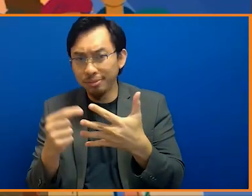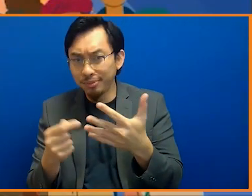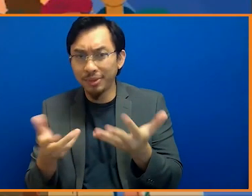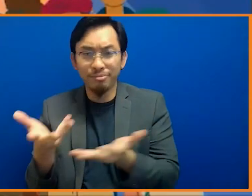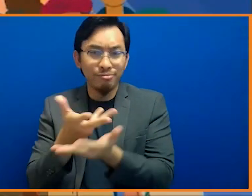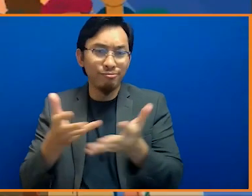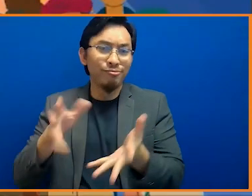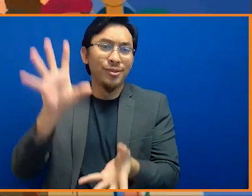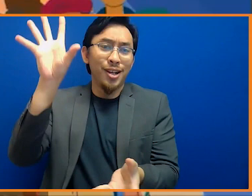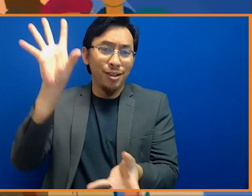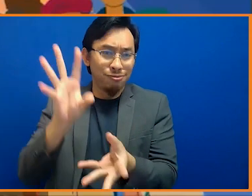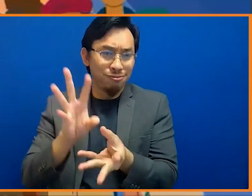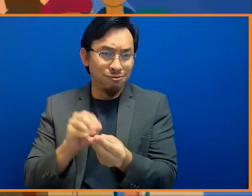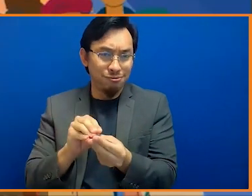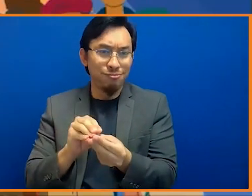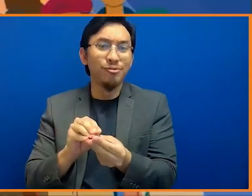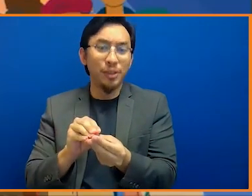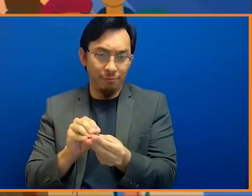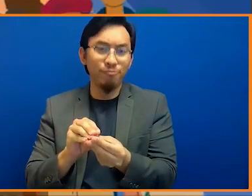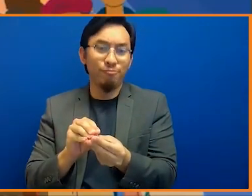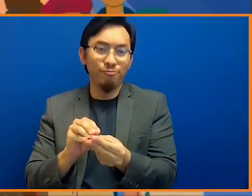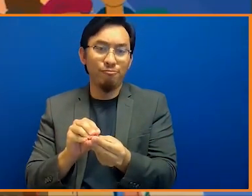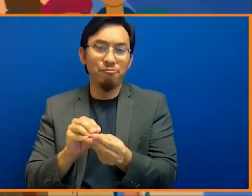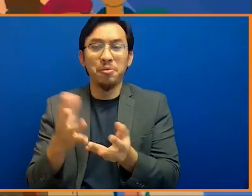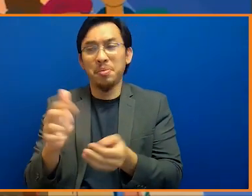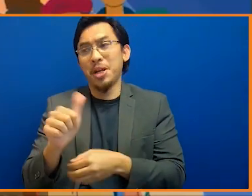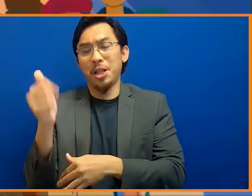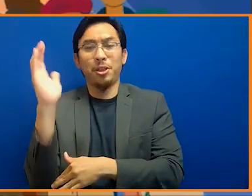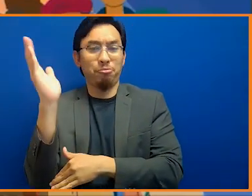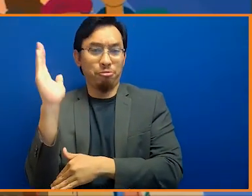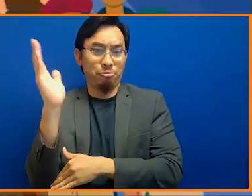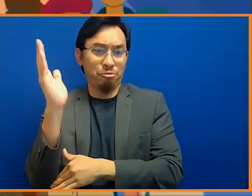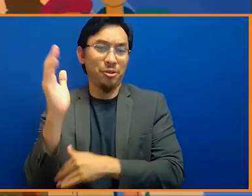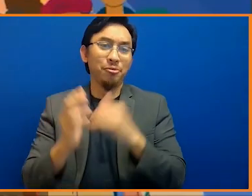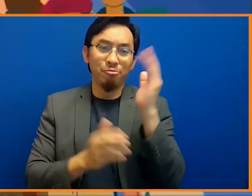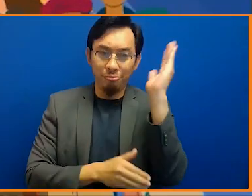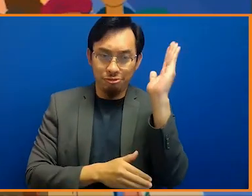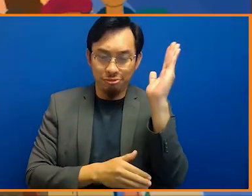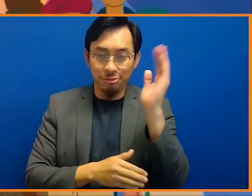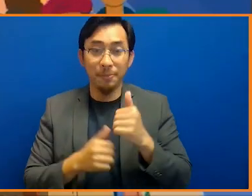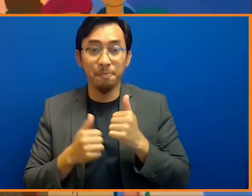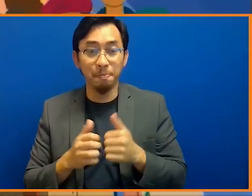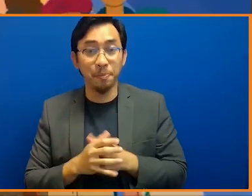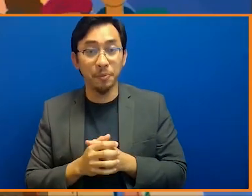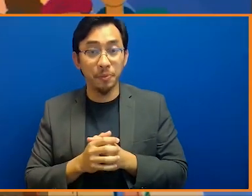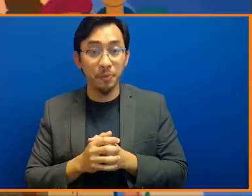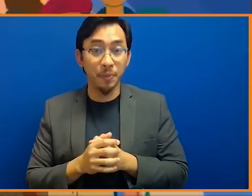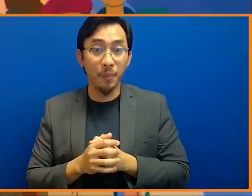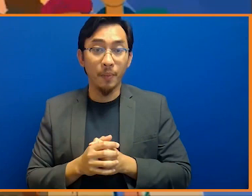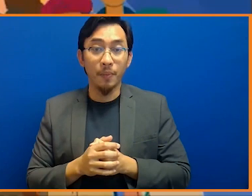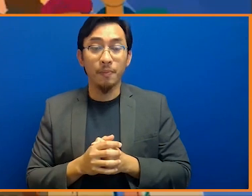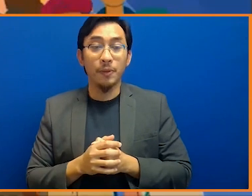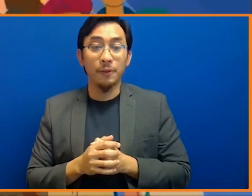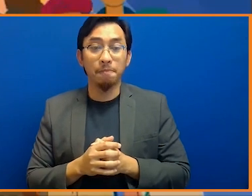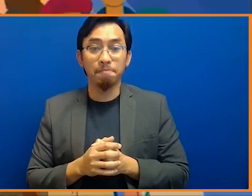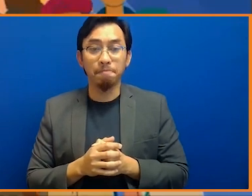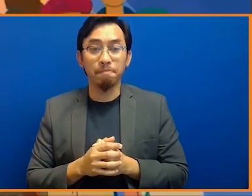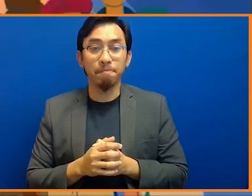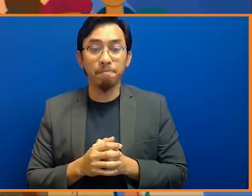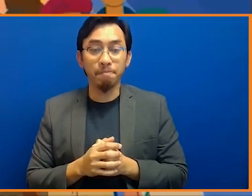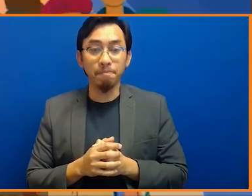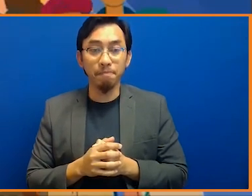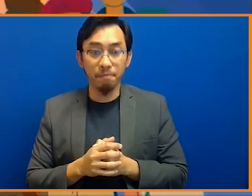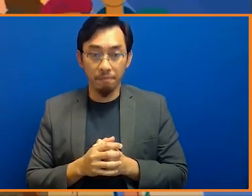discussion, and then comment will be commented by others probably. And I'm not sure if other participants or even mentors